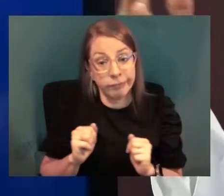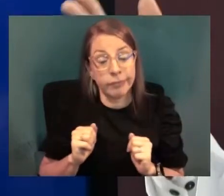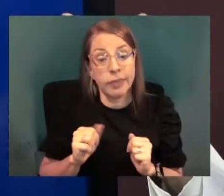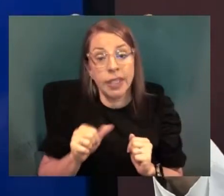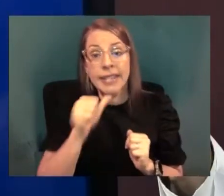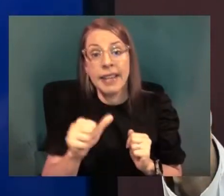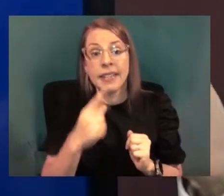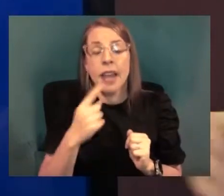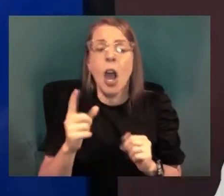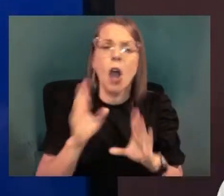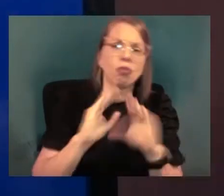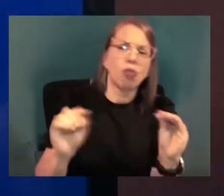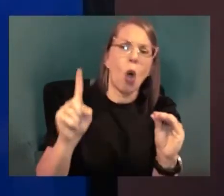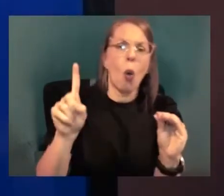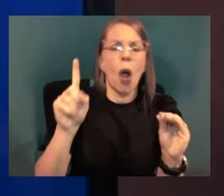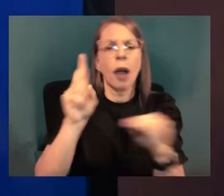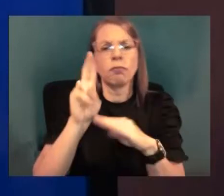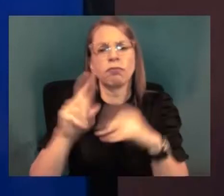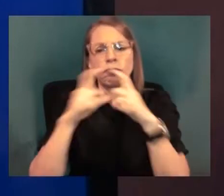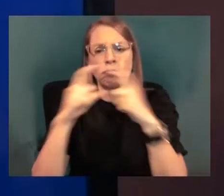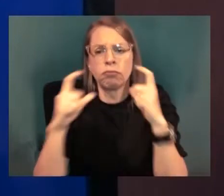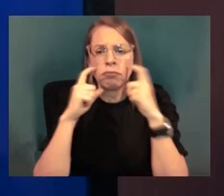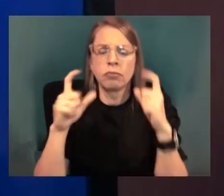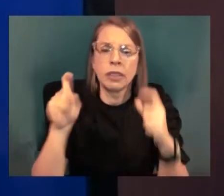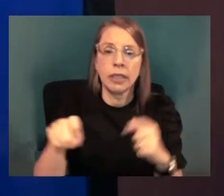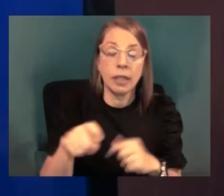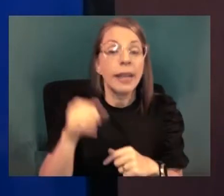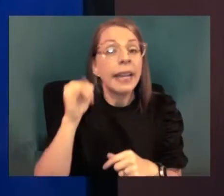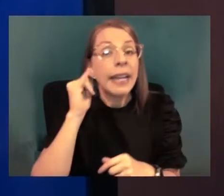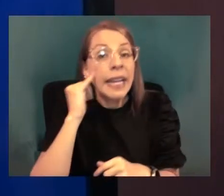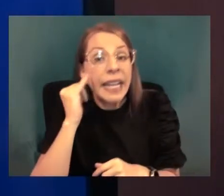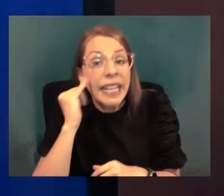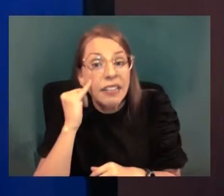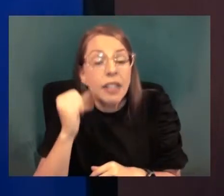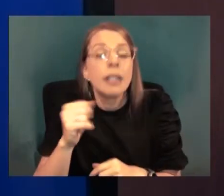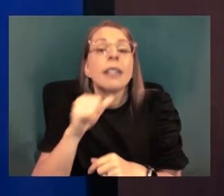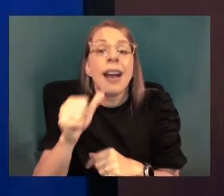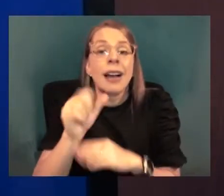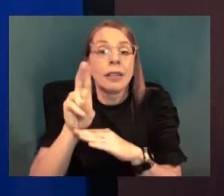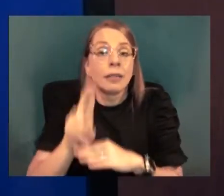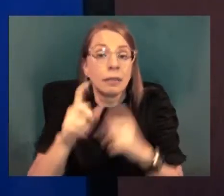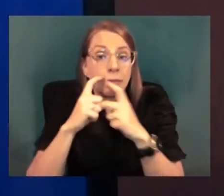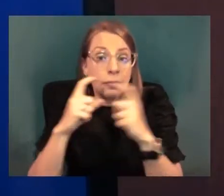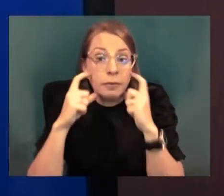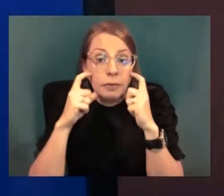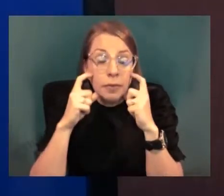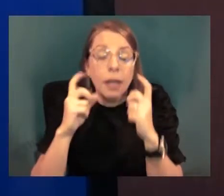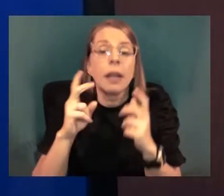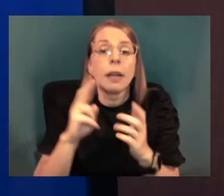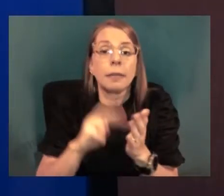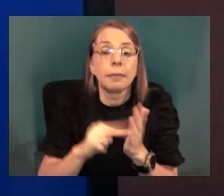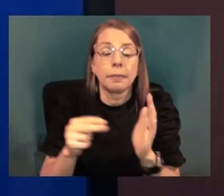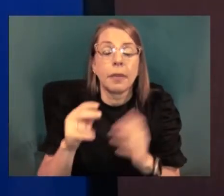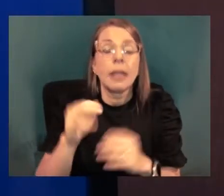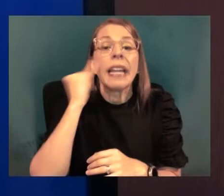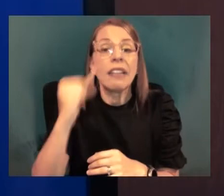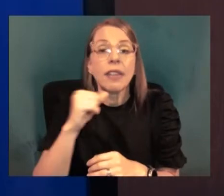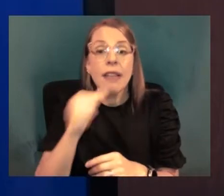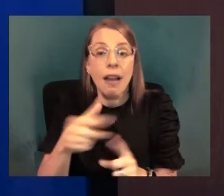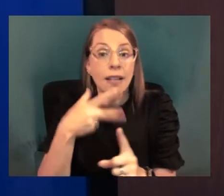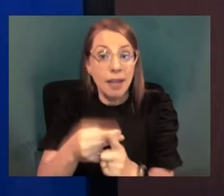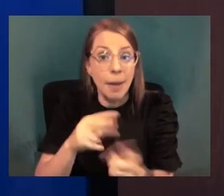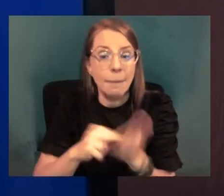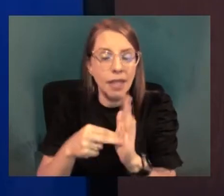nobody needs to mask anymore. It says if you've not been vaccinated, you should mask. If you have been, you don't have to. And what I'm seeing for the most part is